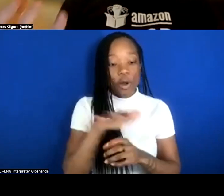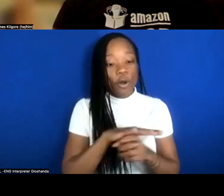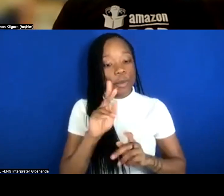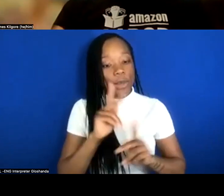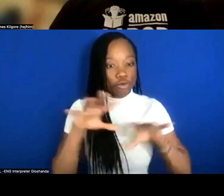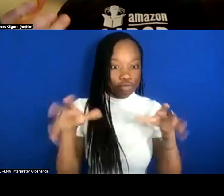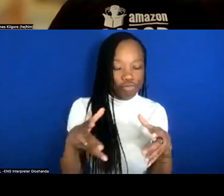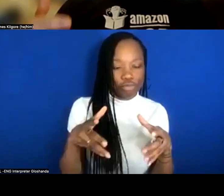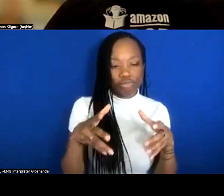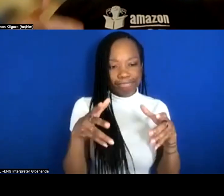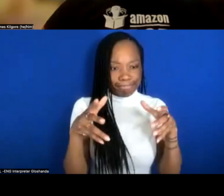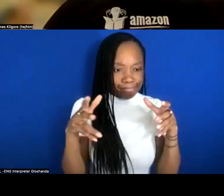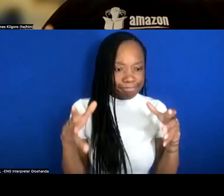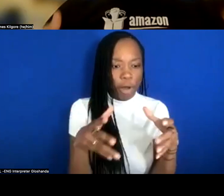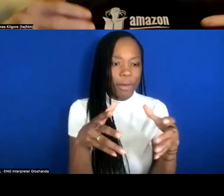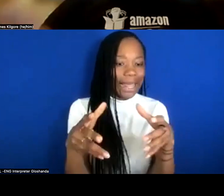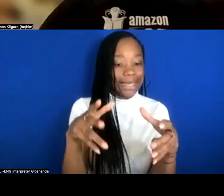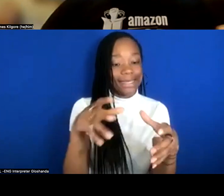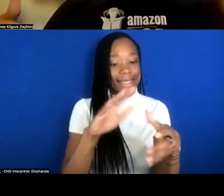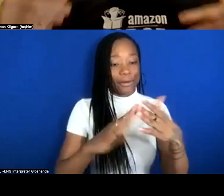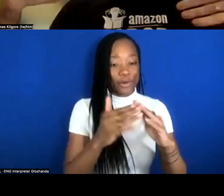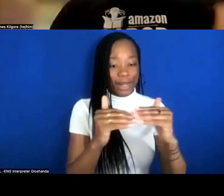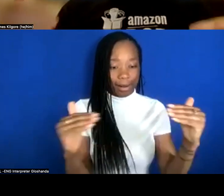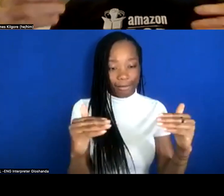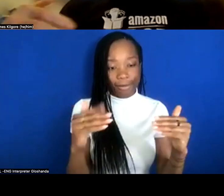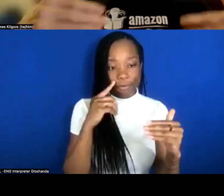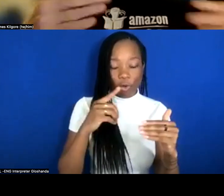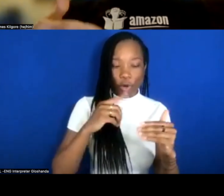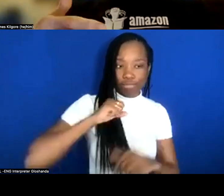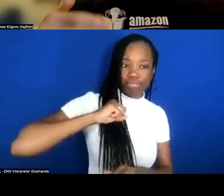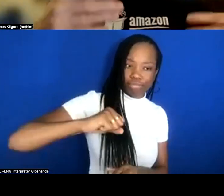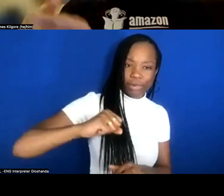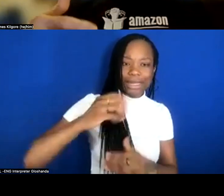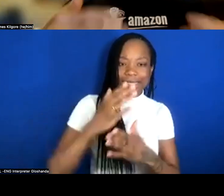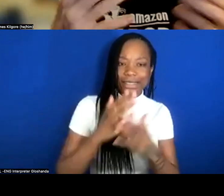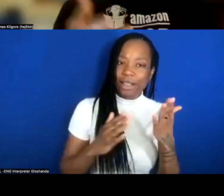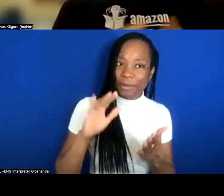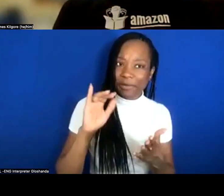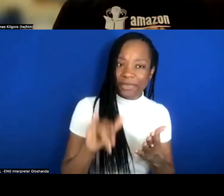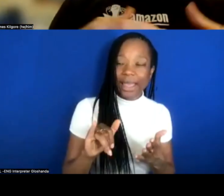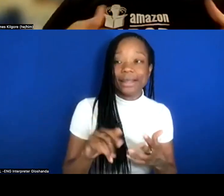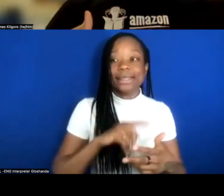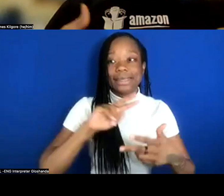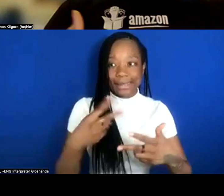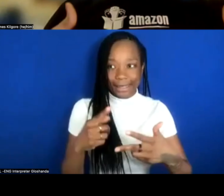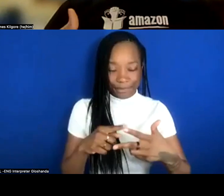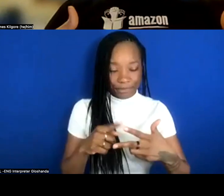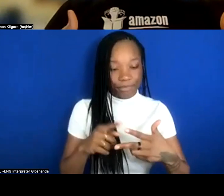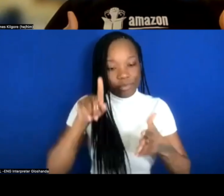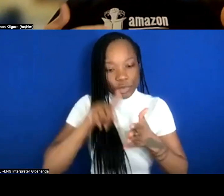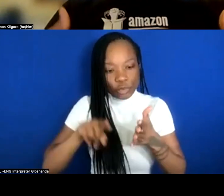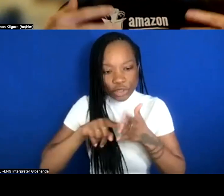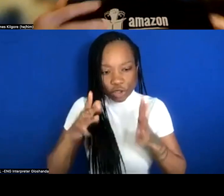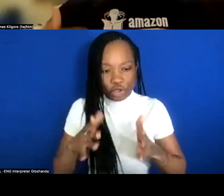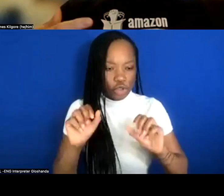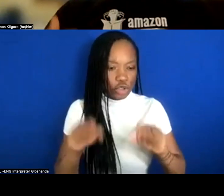mobilize at their at the community level to push back against on the, against this. Secondly, researchers were able